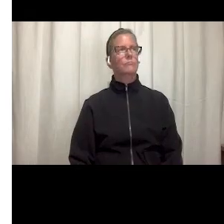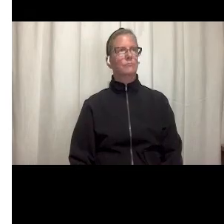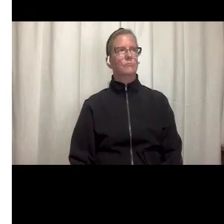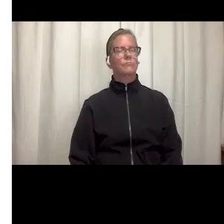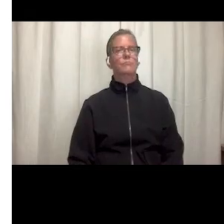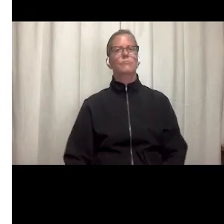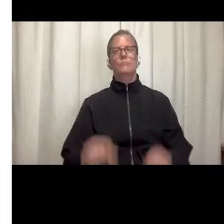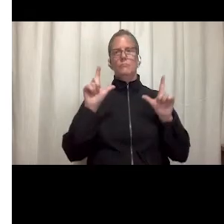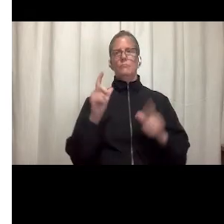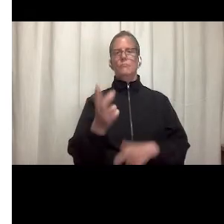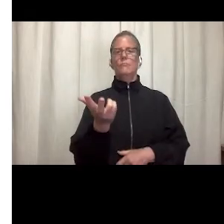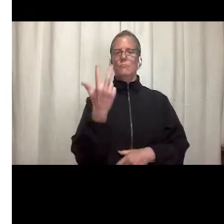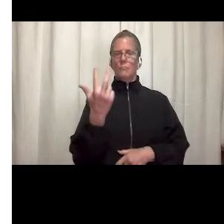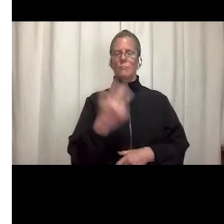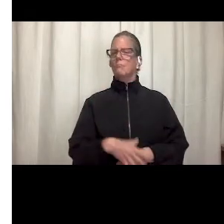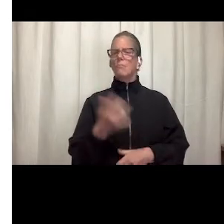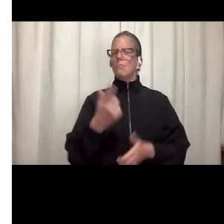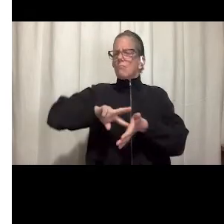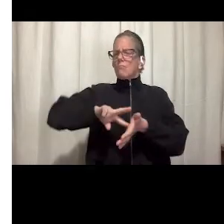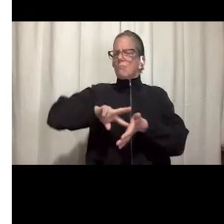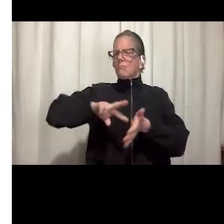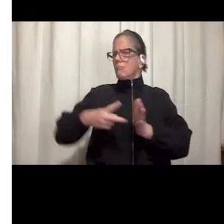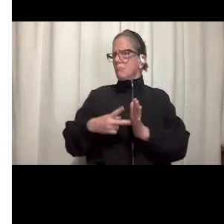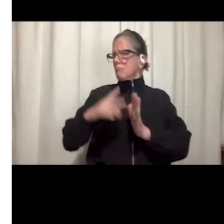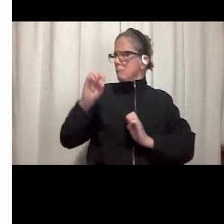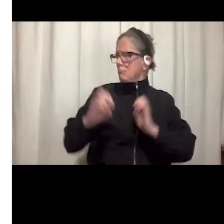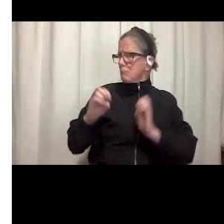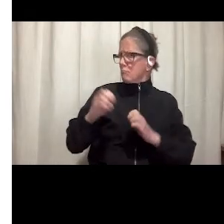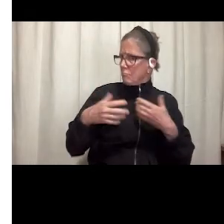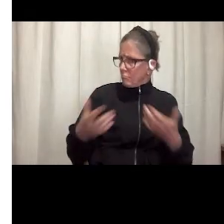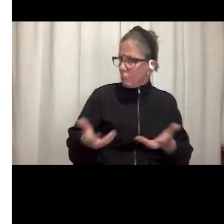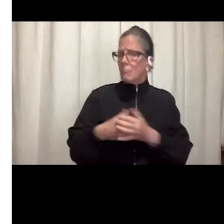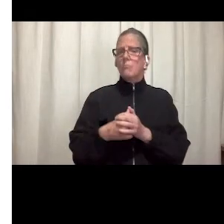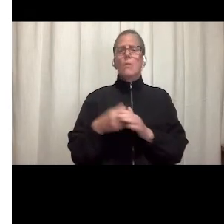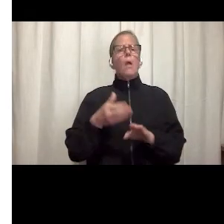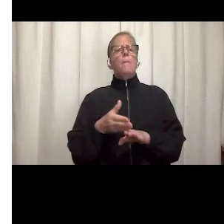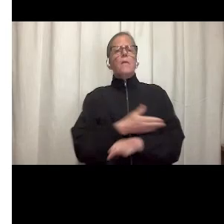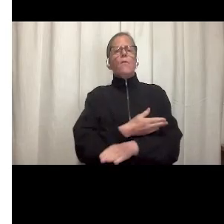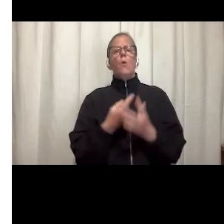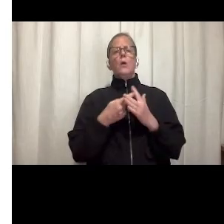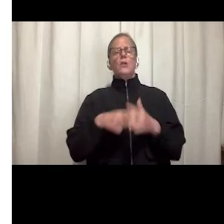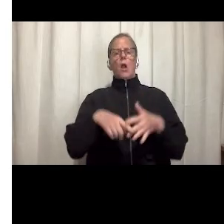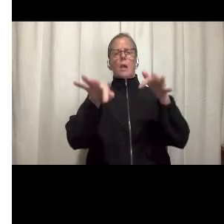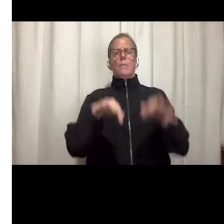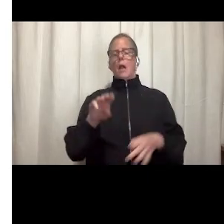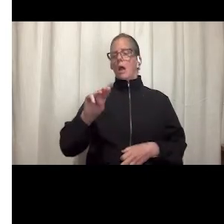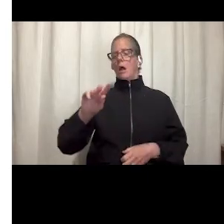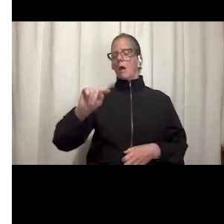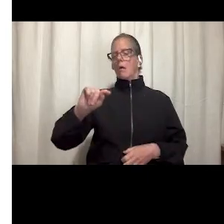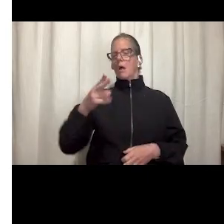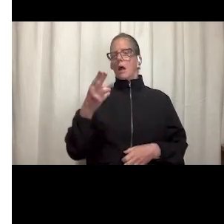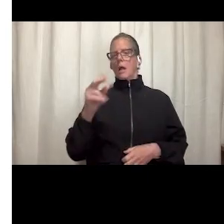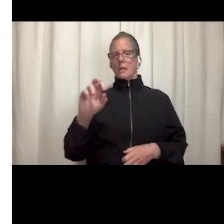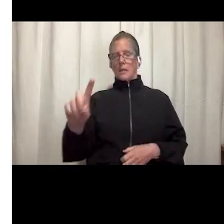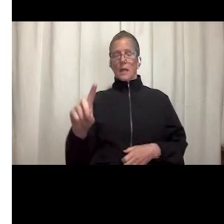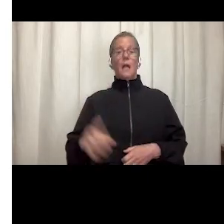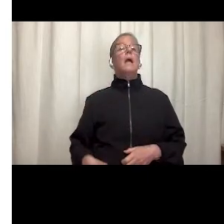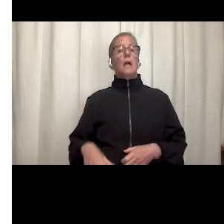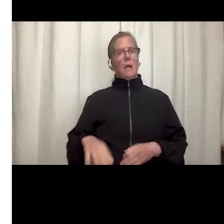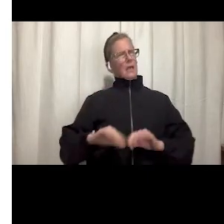Slide 3. What is evaluation? Before launching into methods, take time to clarify what you're